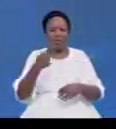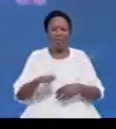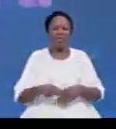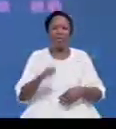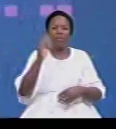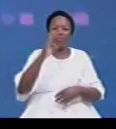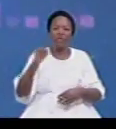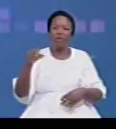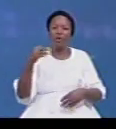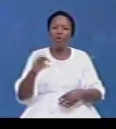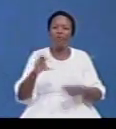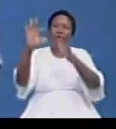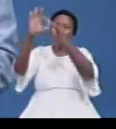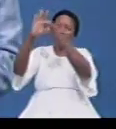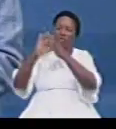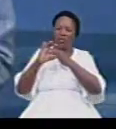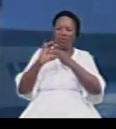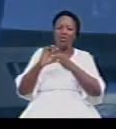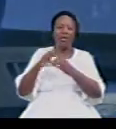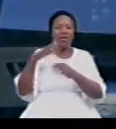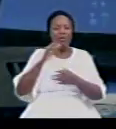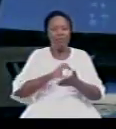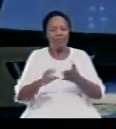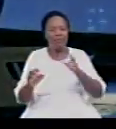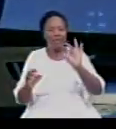of reconciliation.